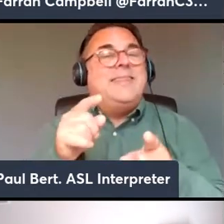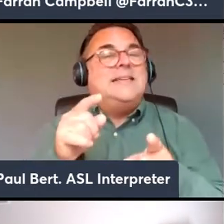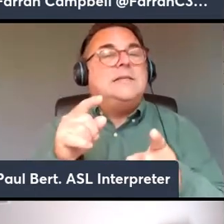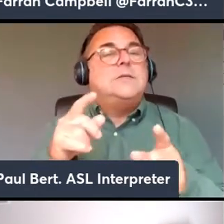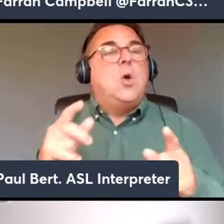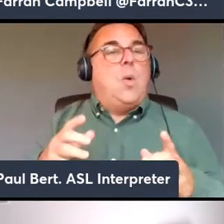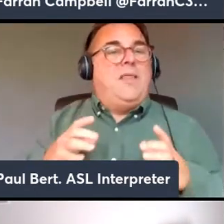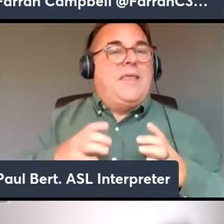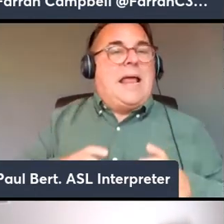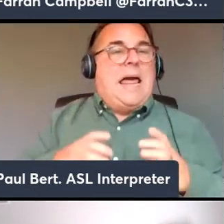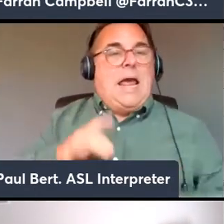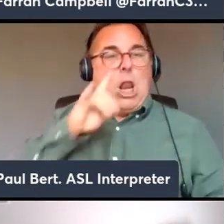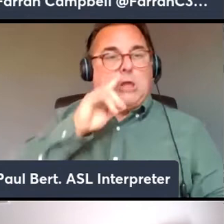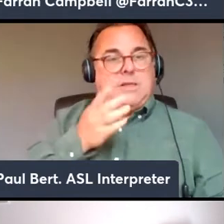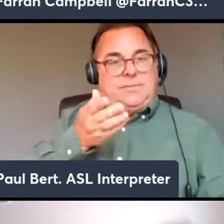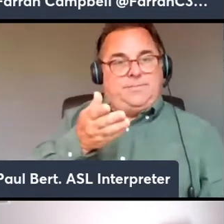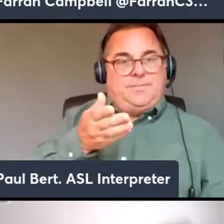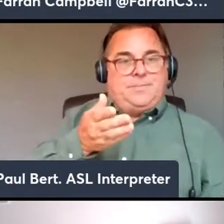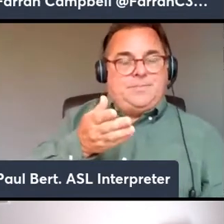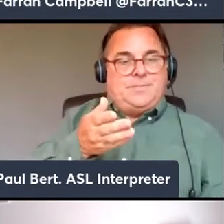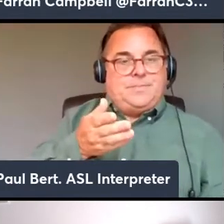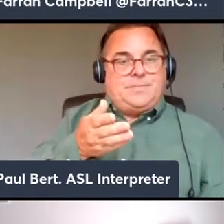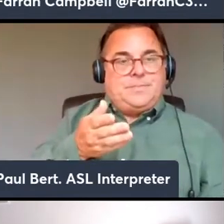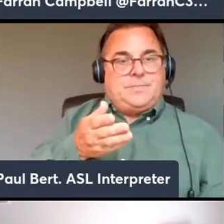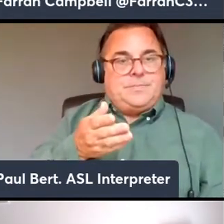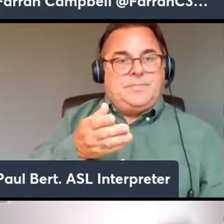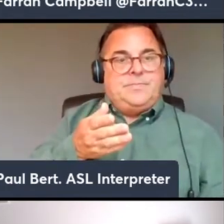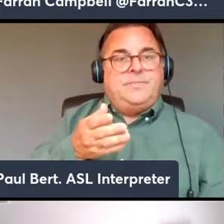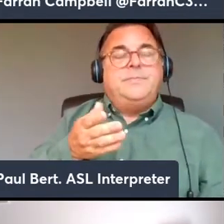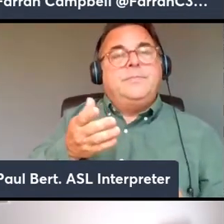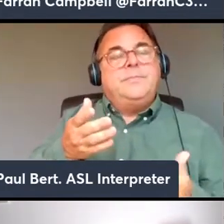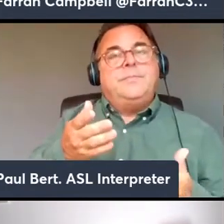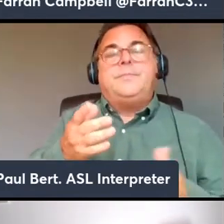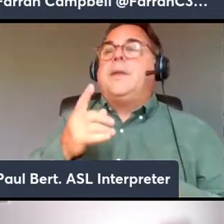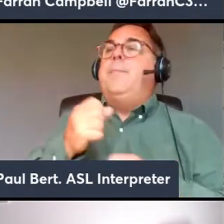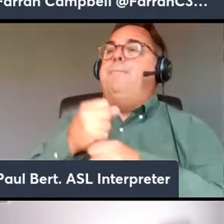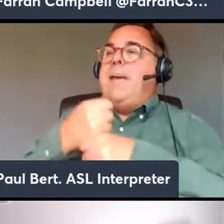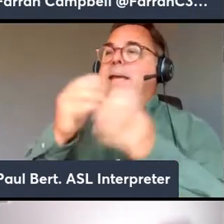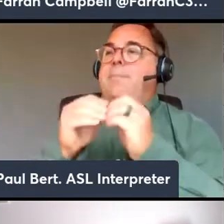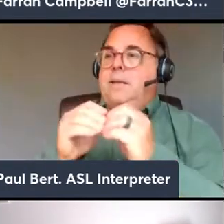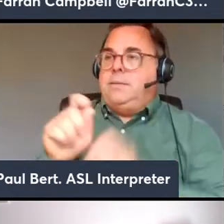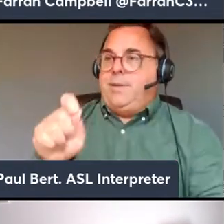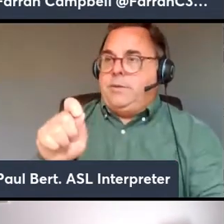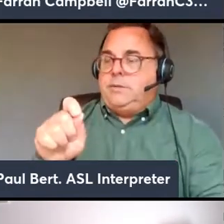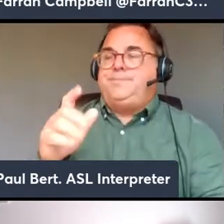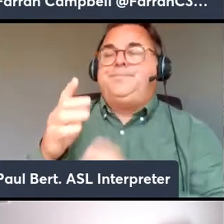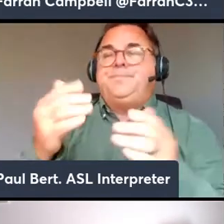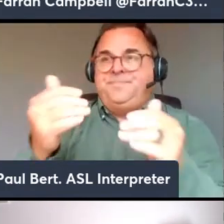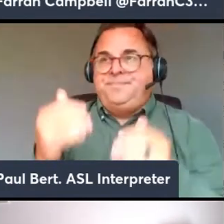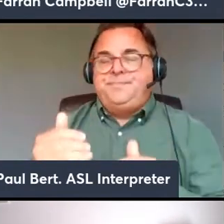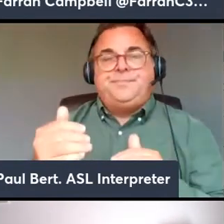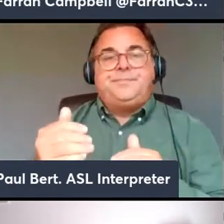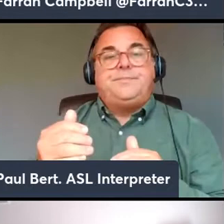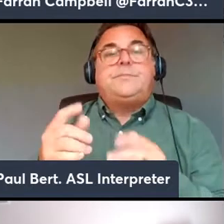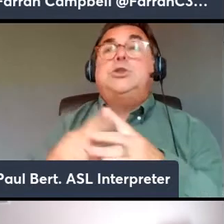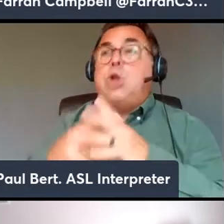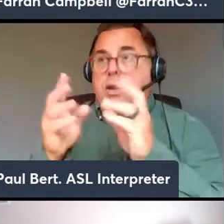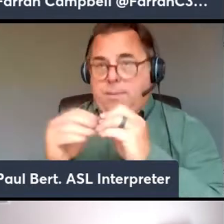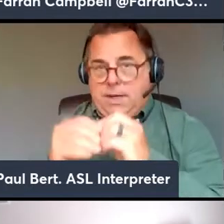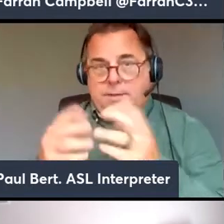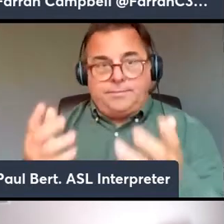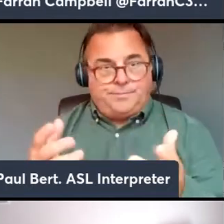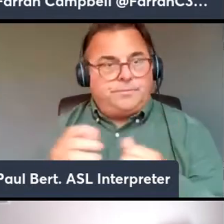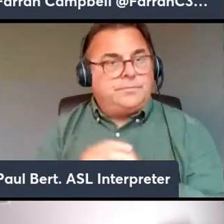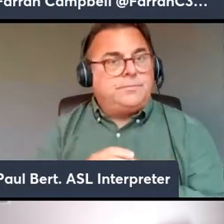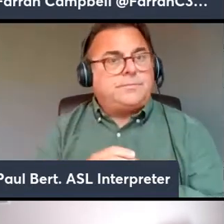client looks like now. So, you know, we're going out, we're saying create a meeting, and we're saying, all right, let's start that meeting. And